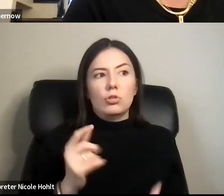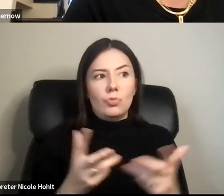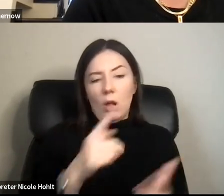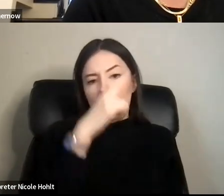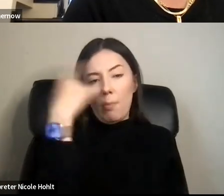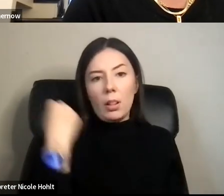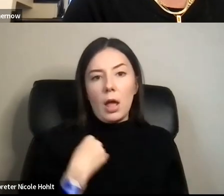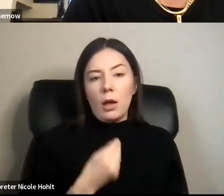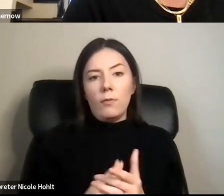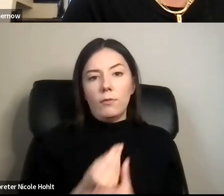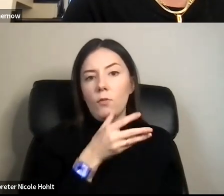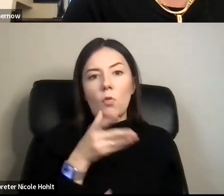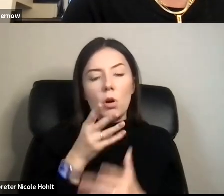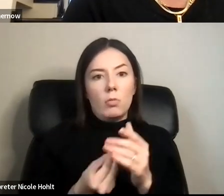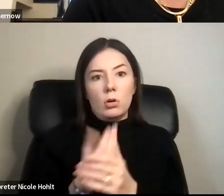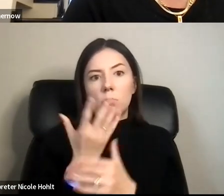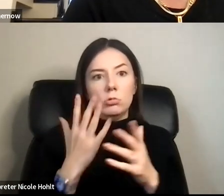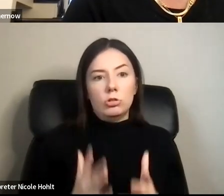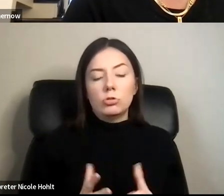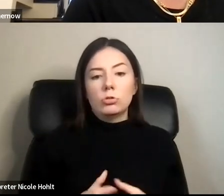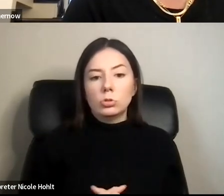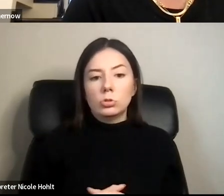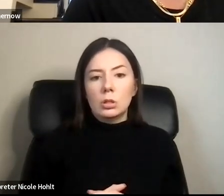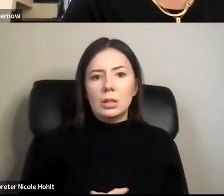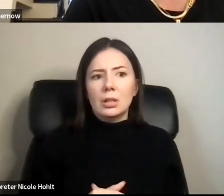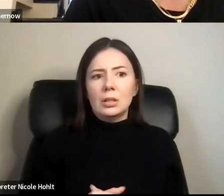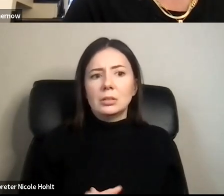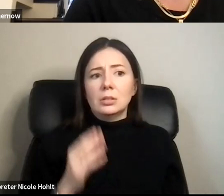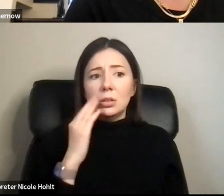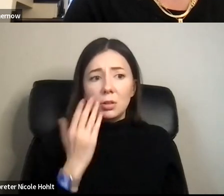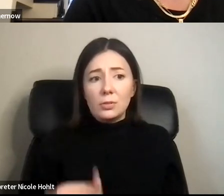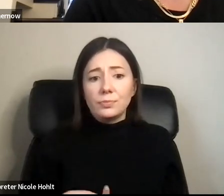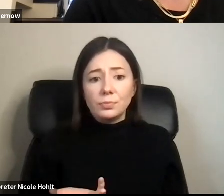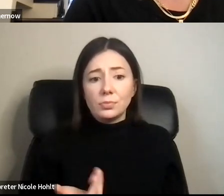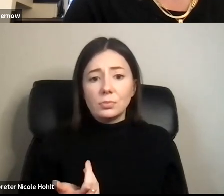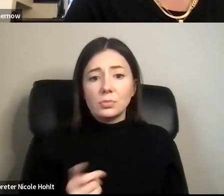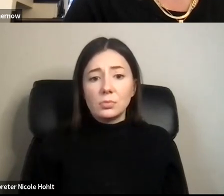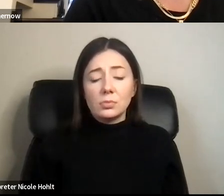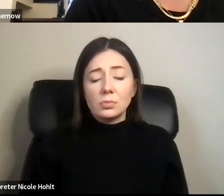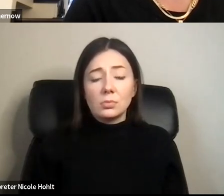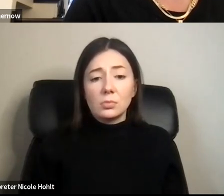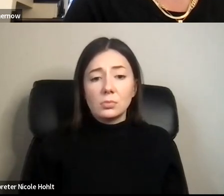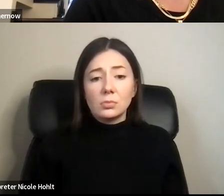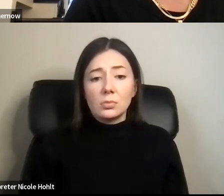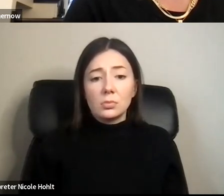of the biggest industry for farm workers here in Chicago. And because